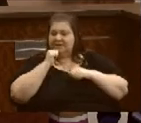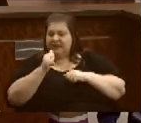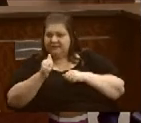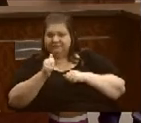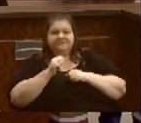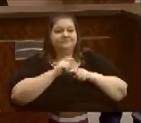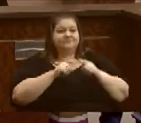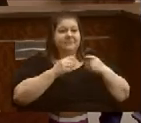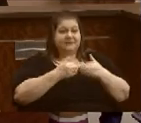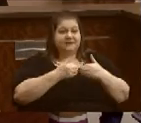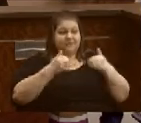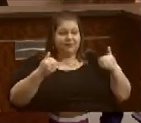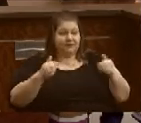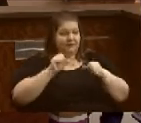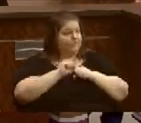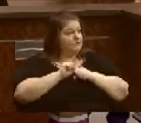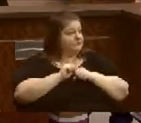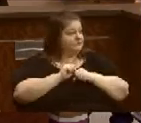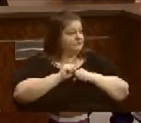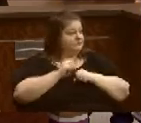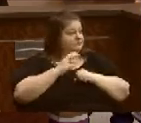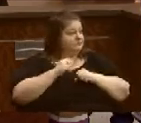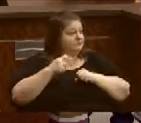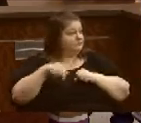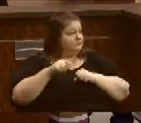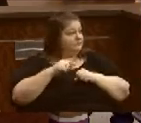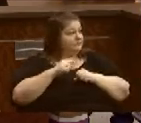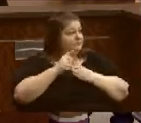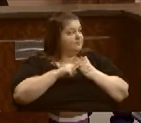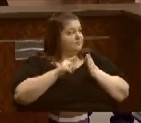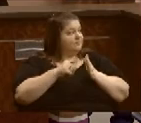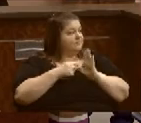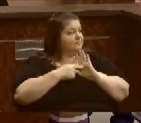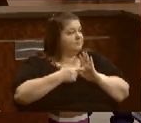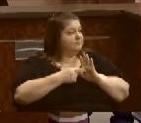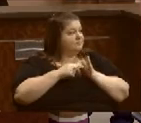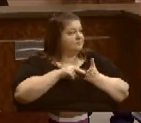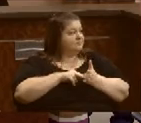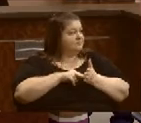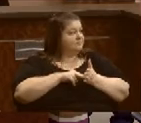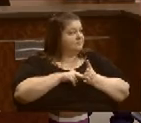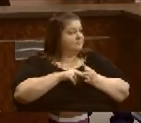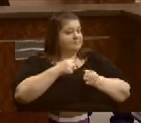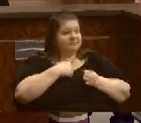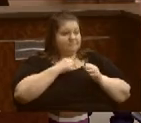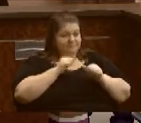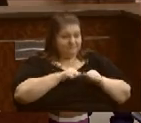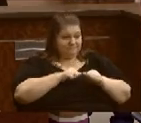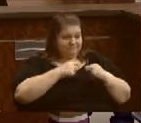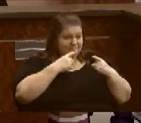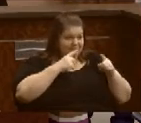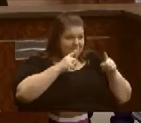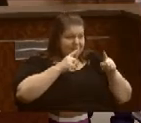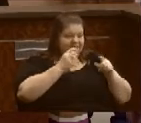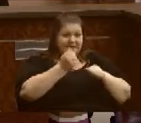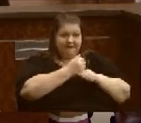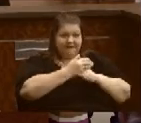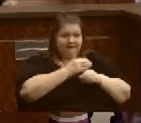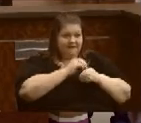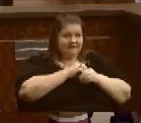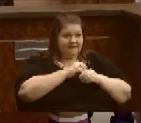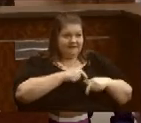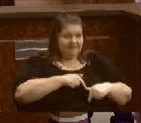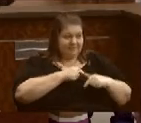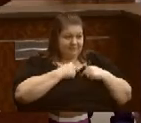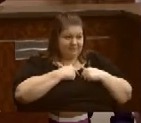But separate these words, we can get what you stand for. I can achieve anything in life